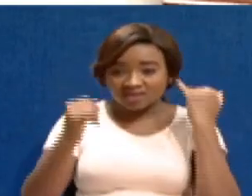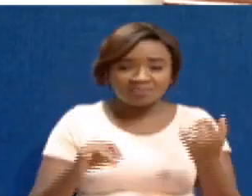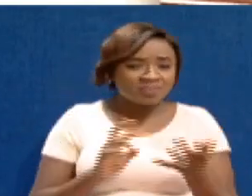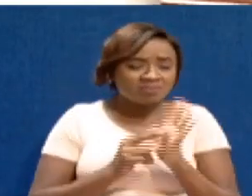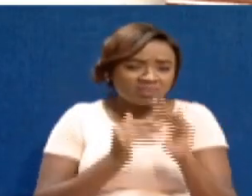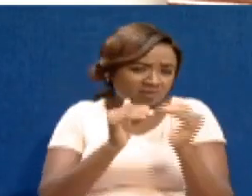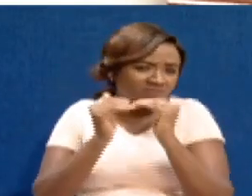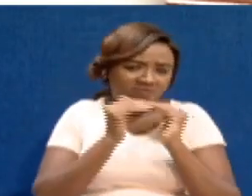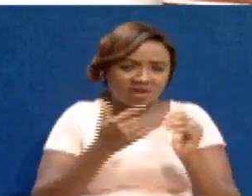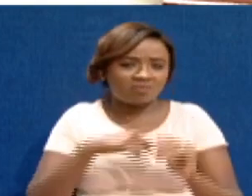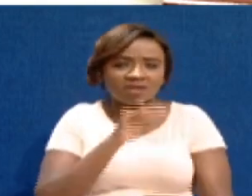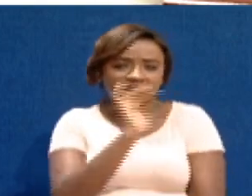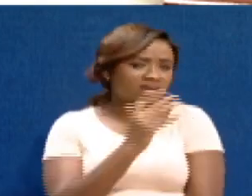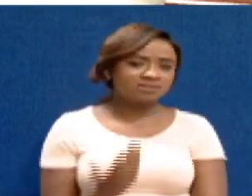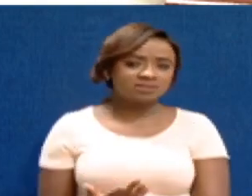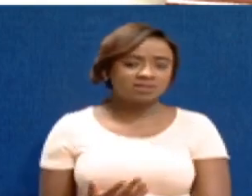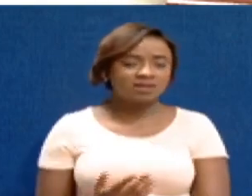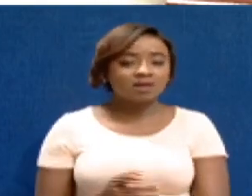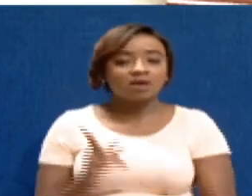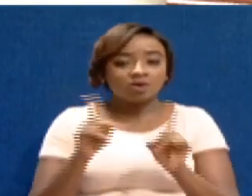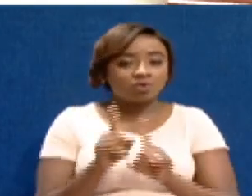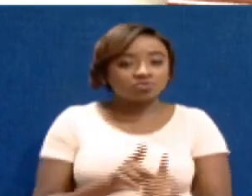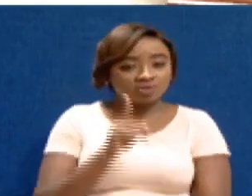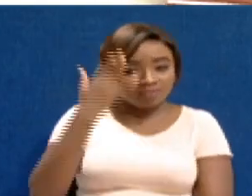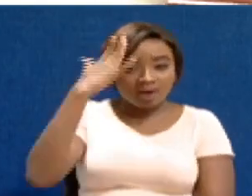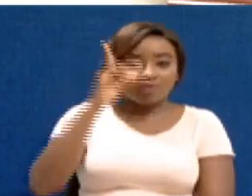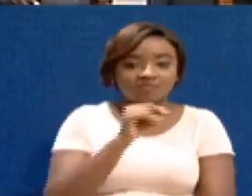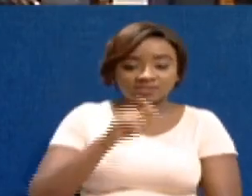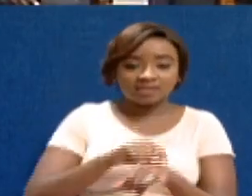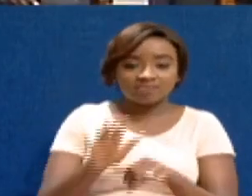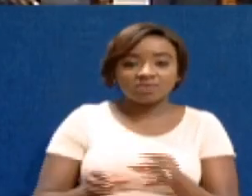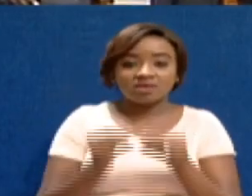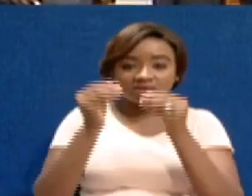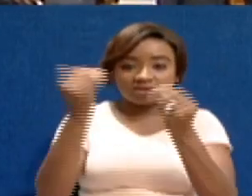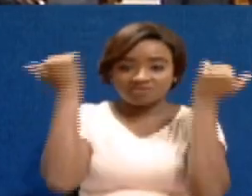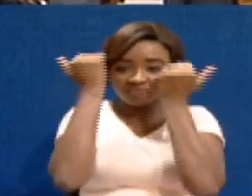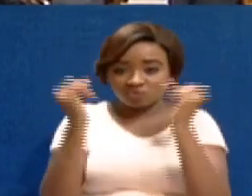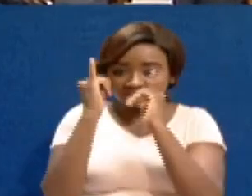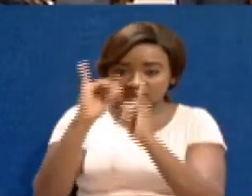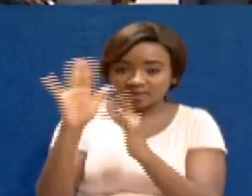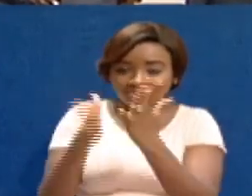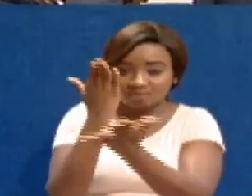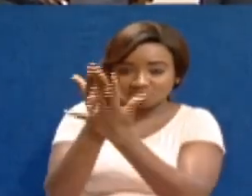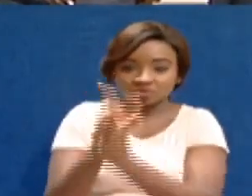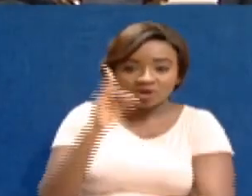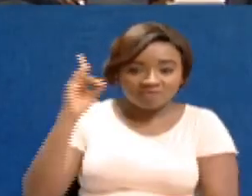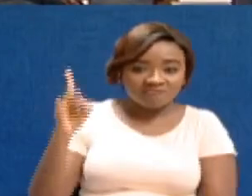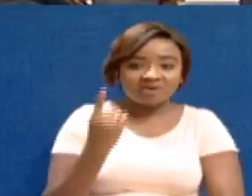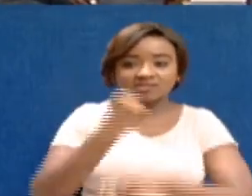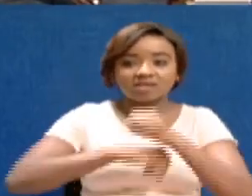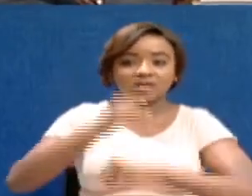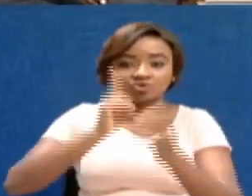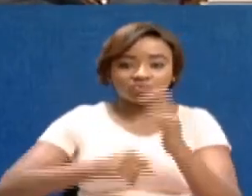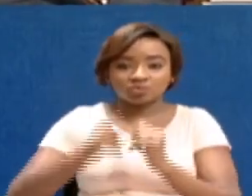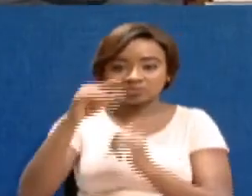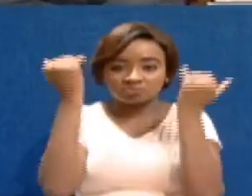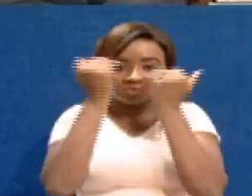became available to us to be able to look at it. Had it been that the bill was published, was